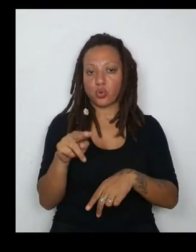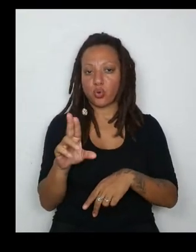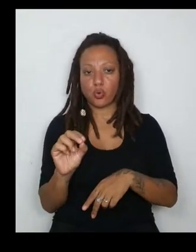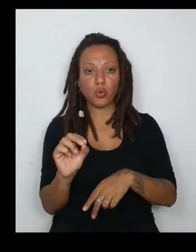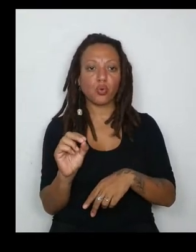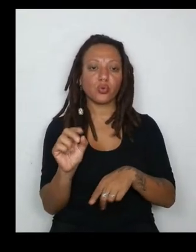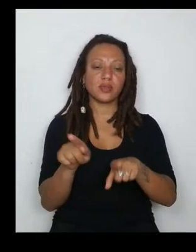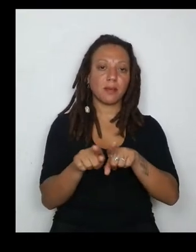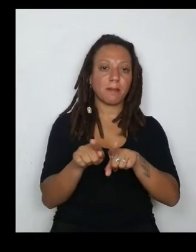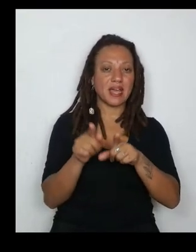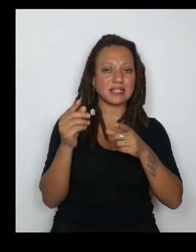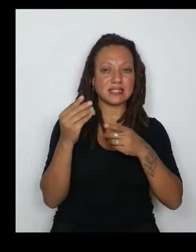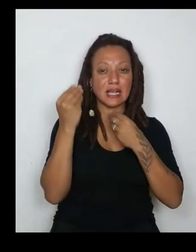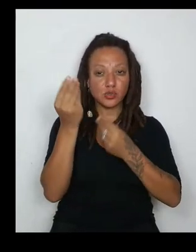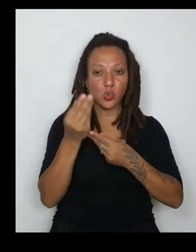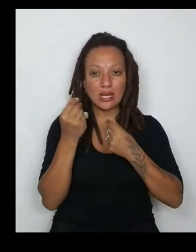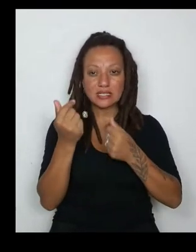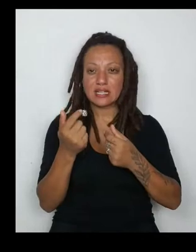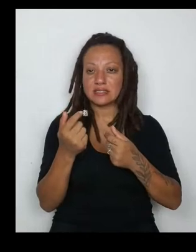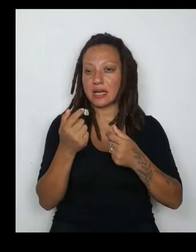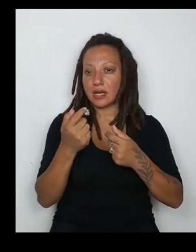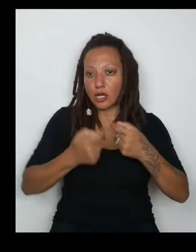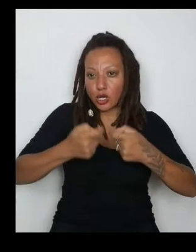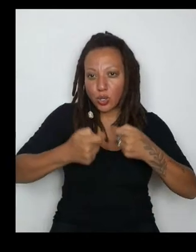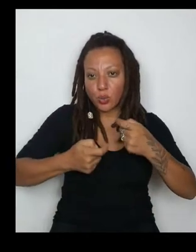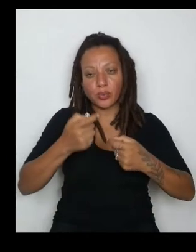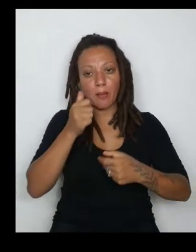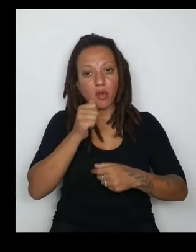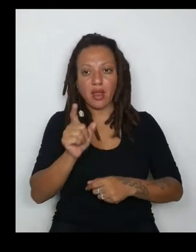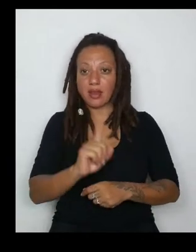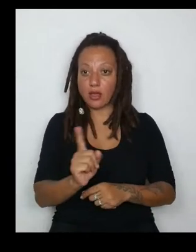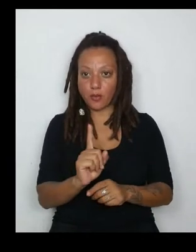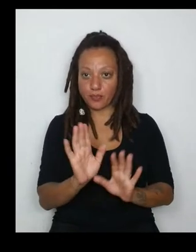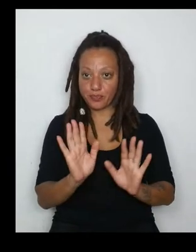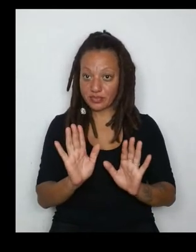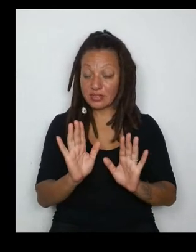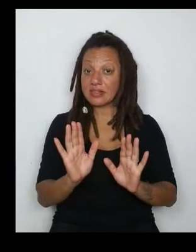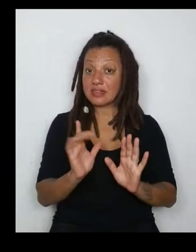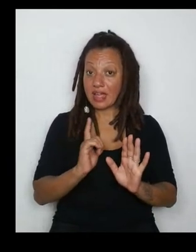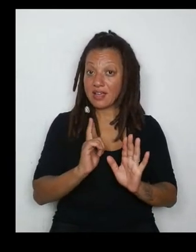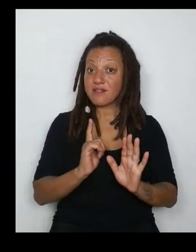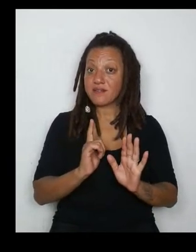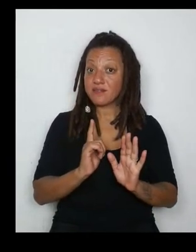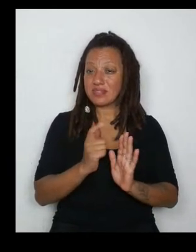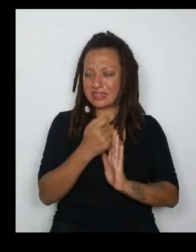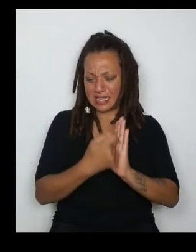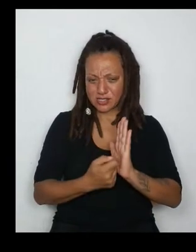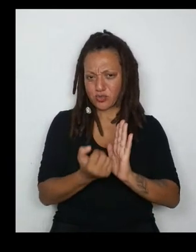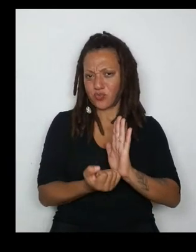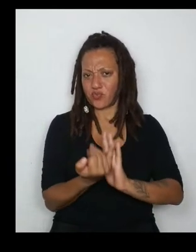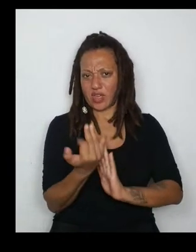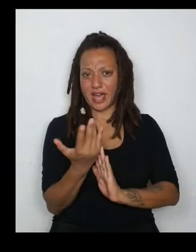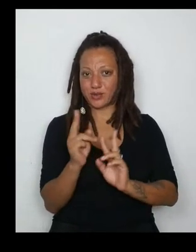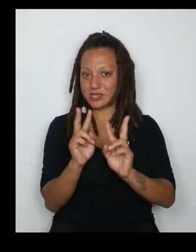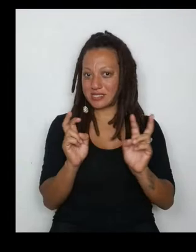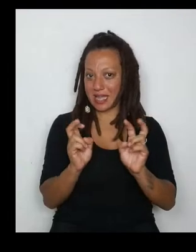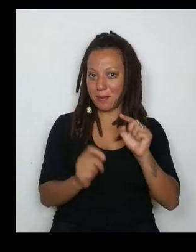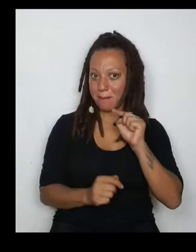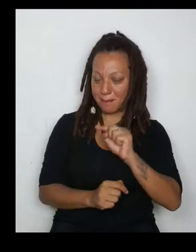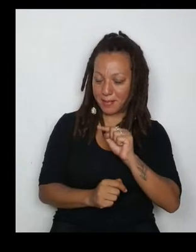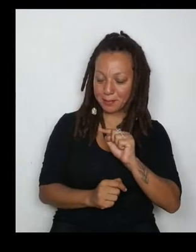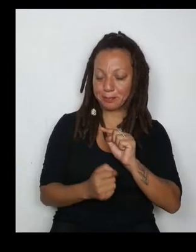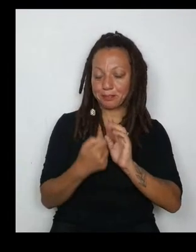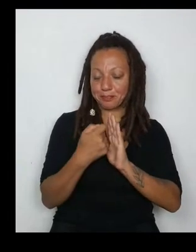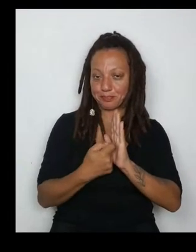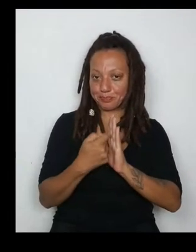again the literature on this painting um is really really huge rather i think it's interesting to think about it in